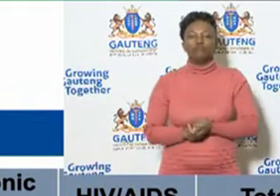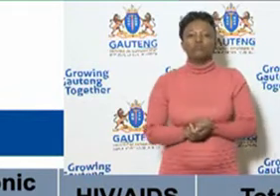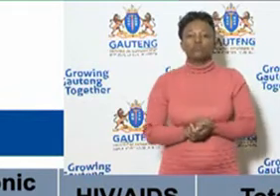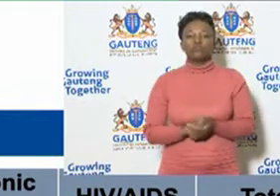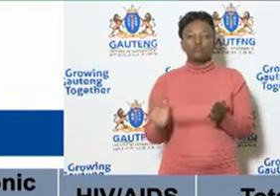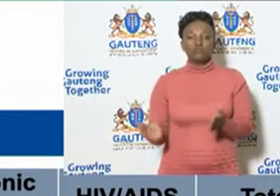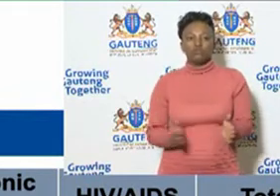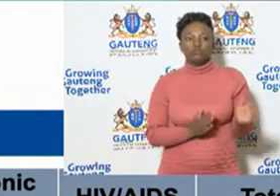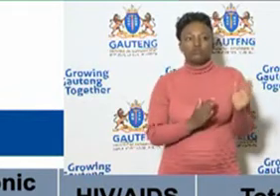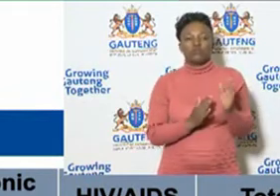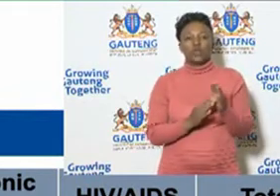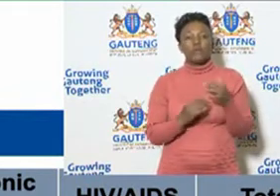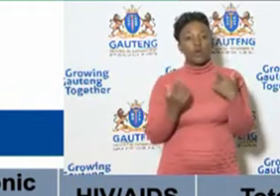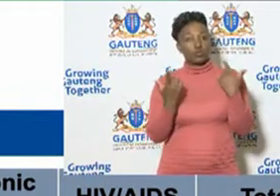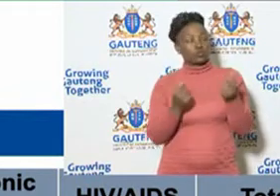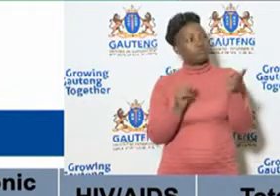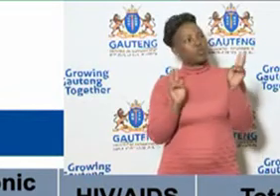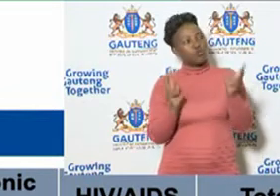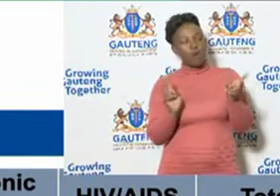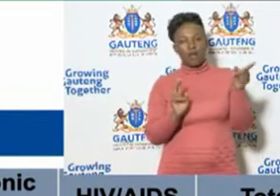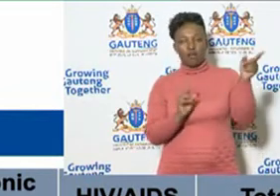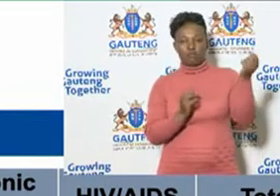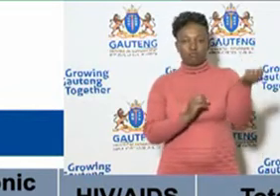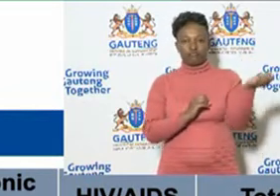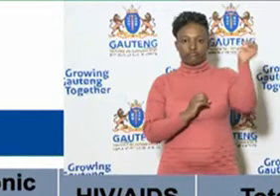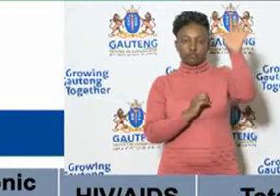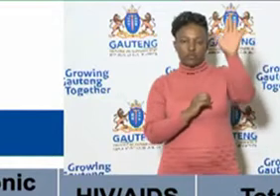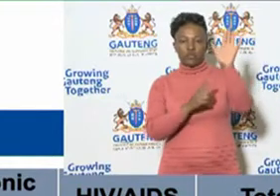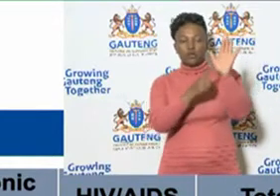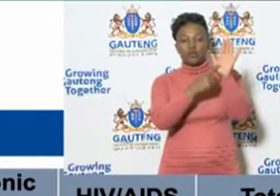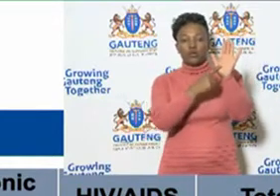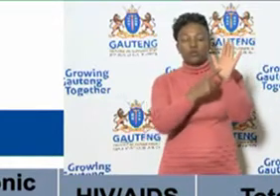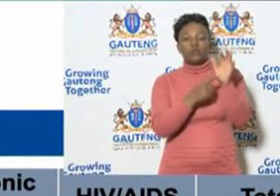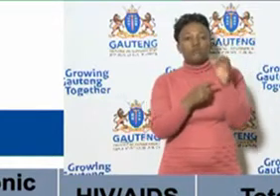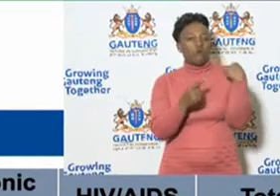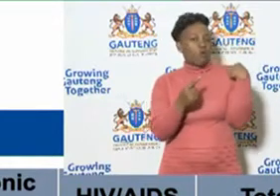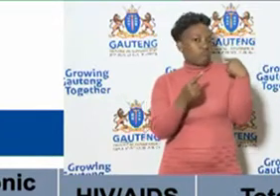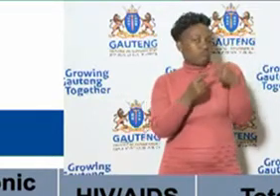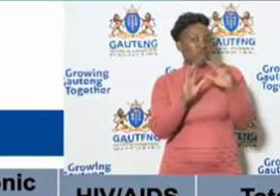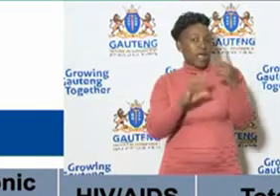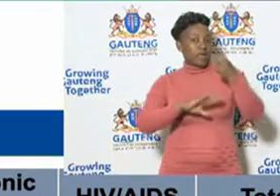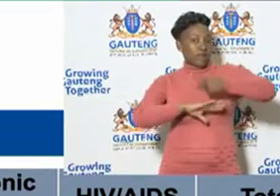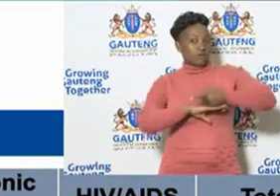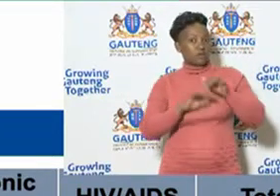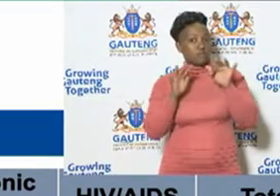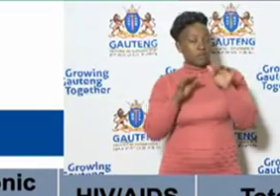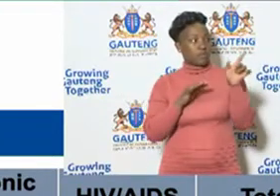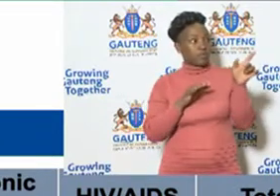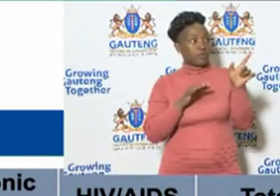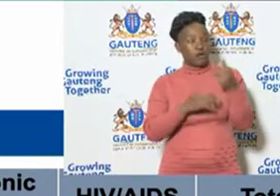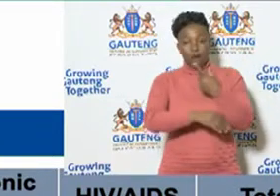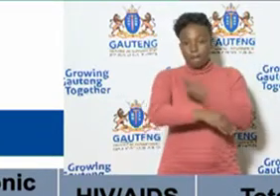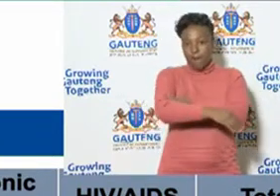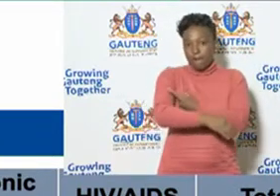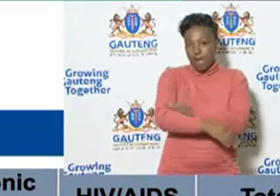usual update. There's a number of people who have been immunized in the last 8 days. There's 10,000